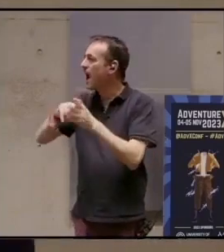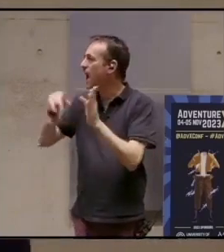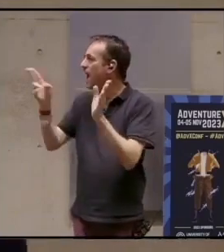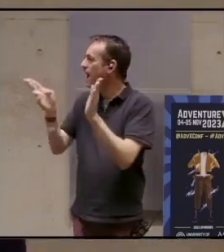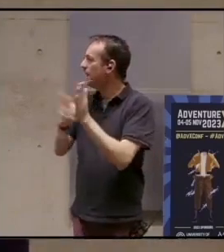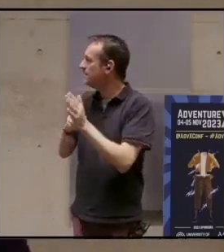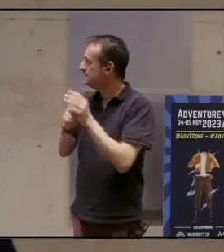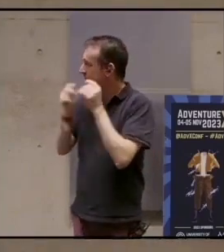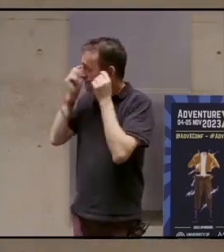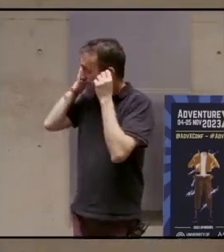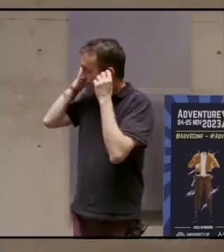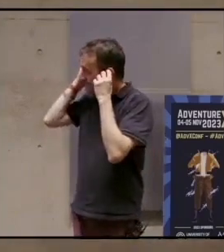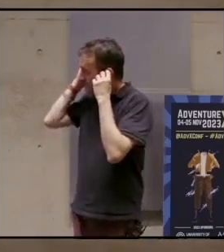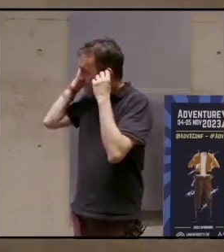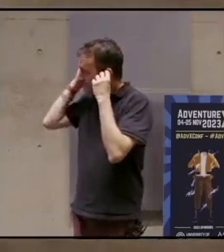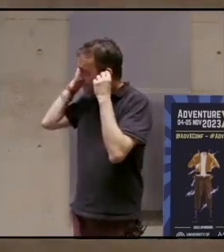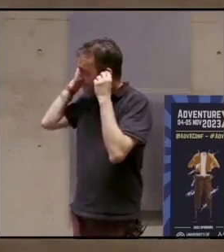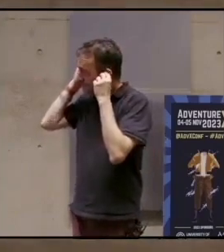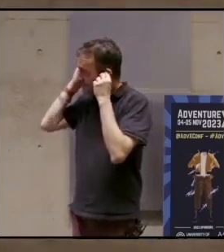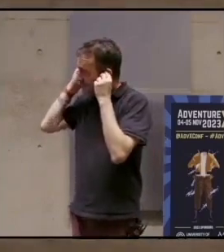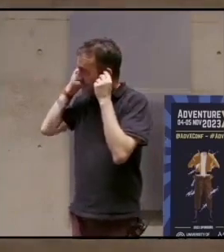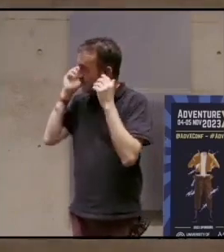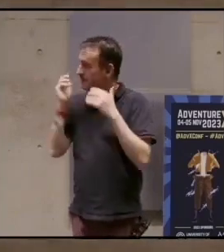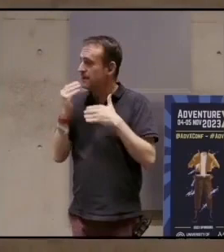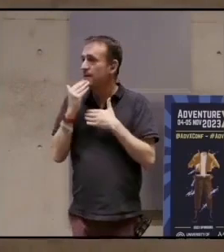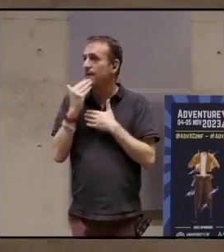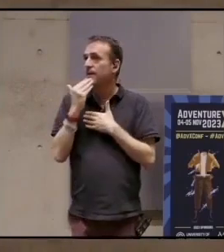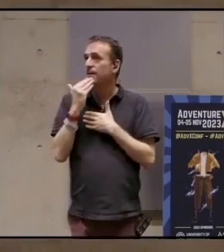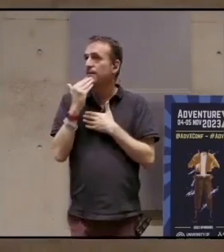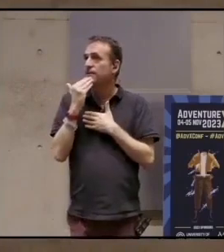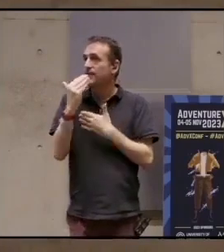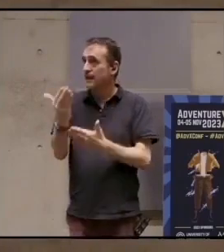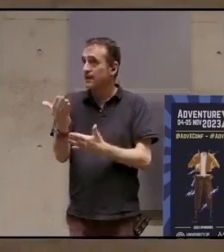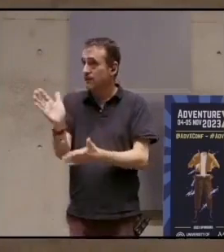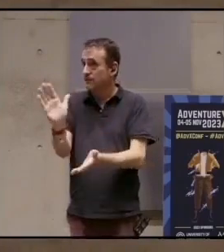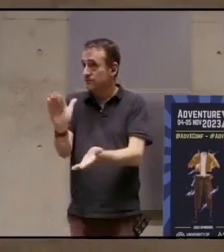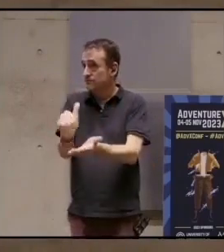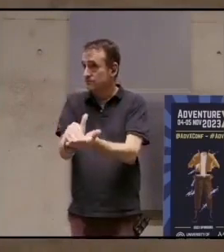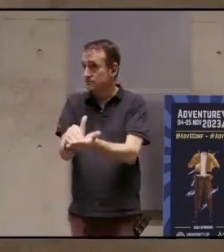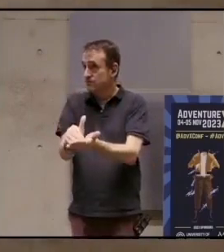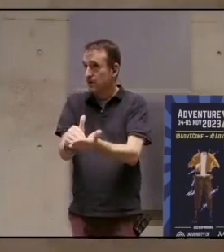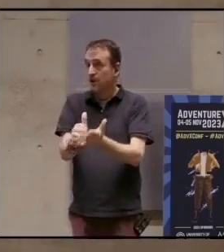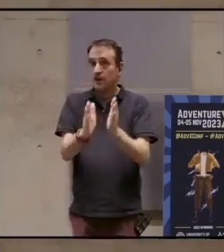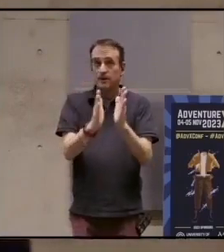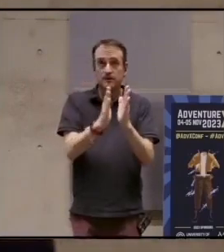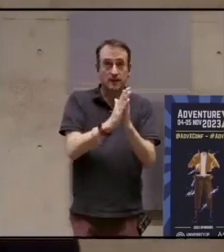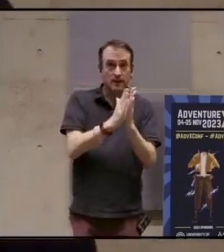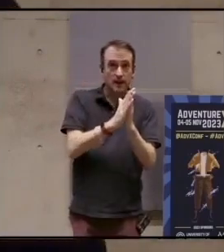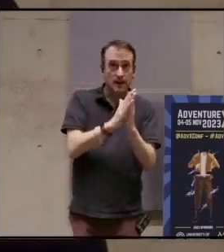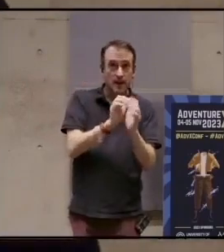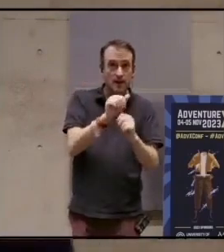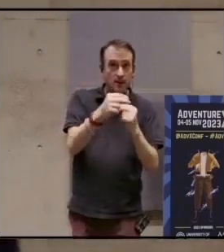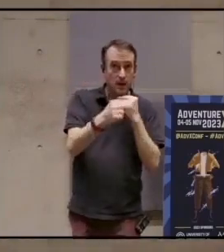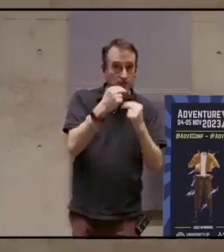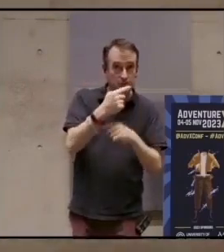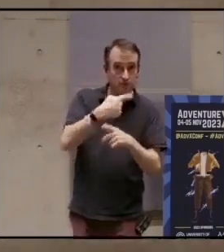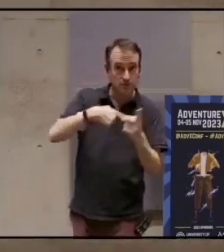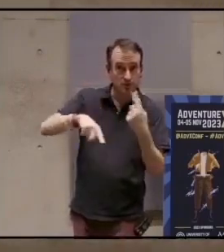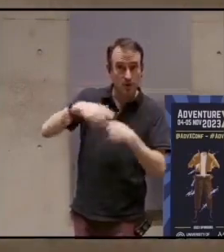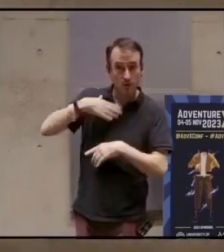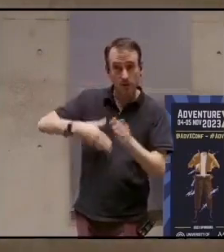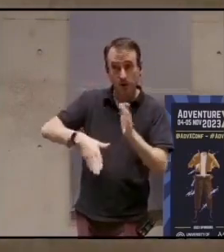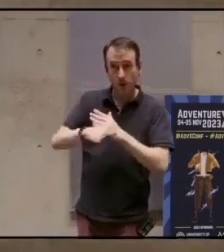Thank you very much. And thank you for showing up on a Sunday after lunch when everybody's probably wanting a bit of a nap. Appreciate